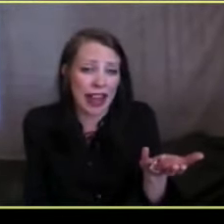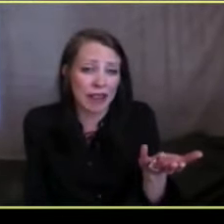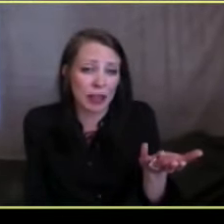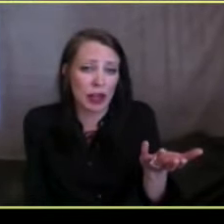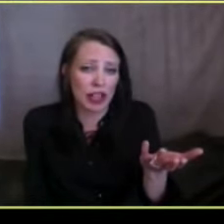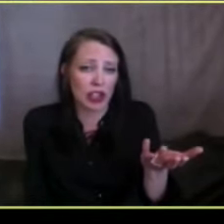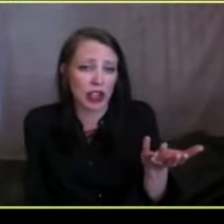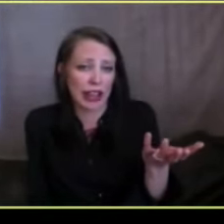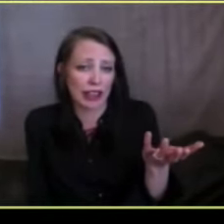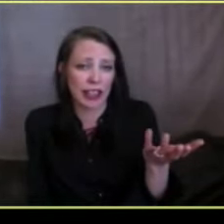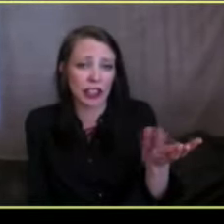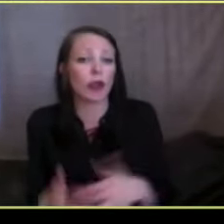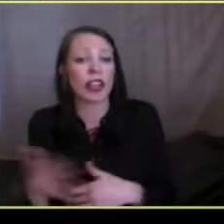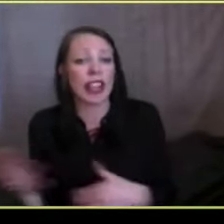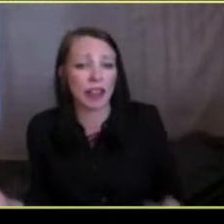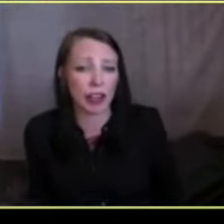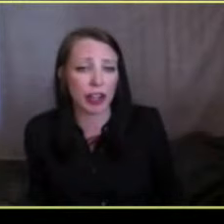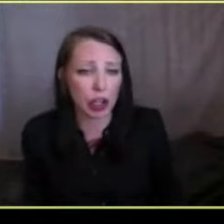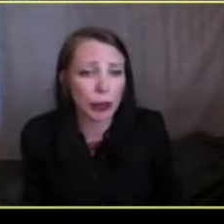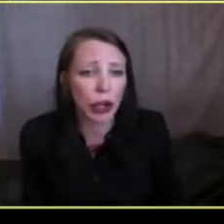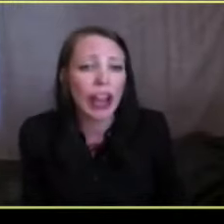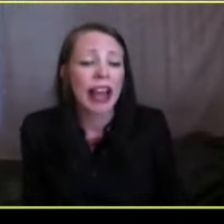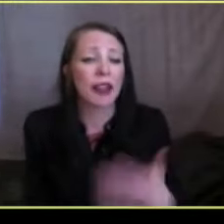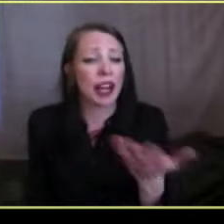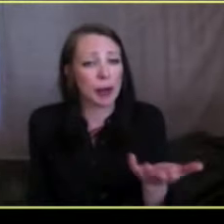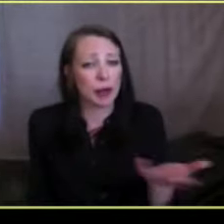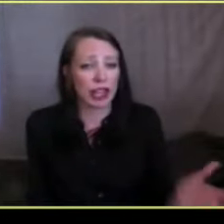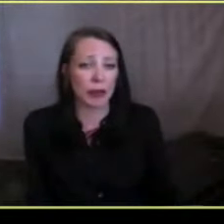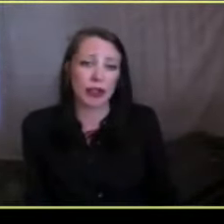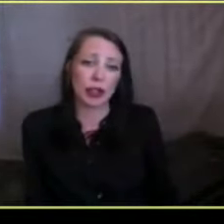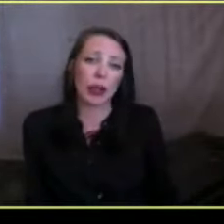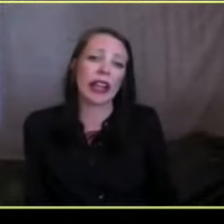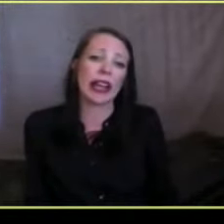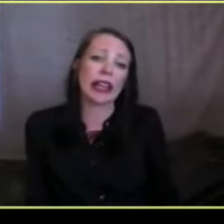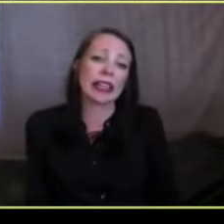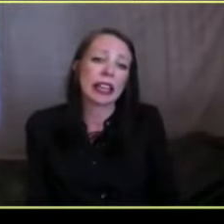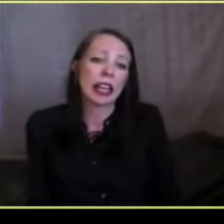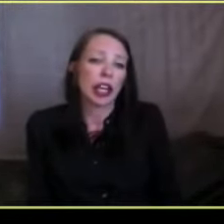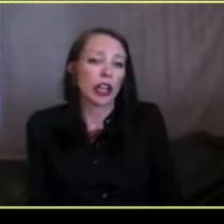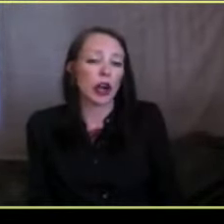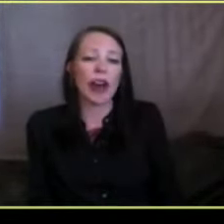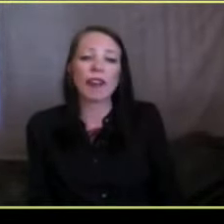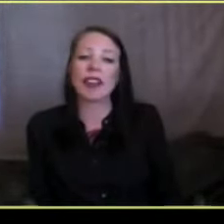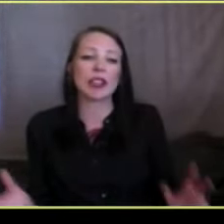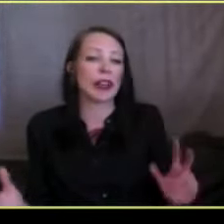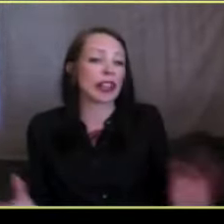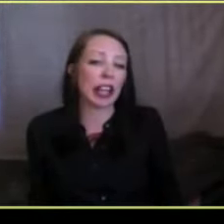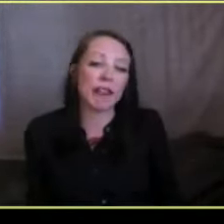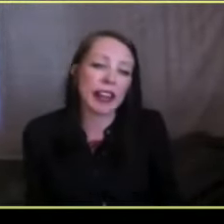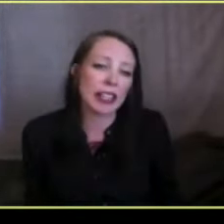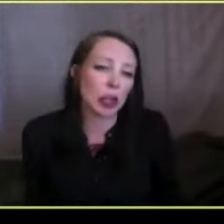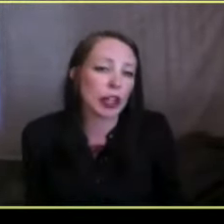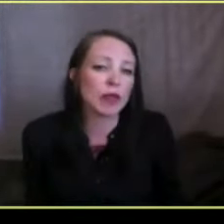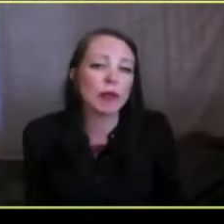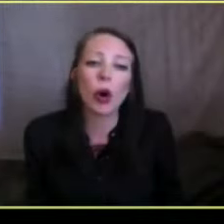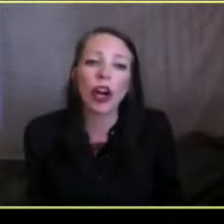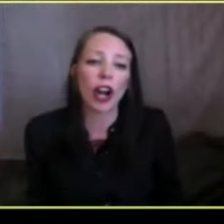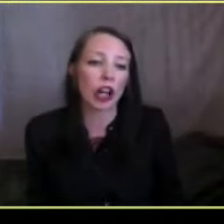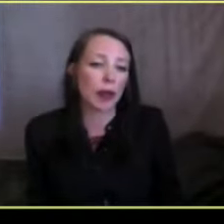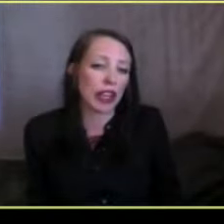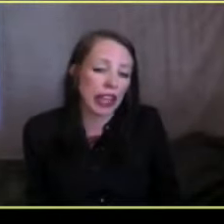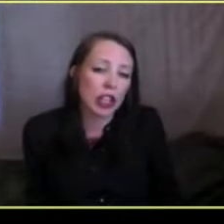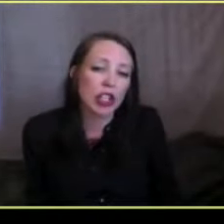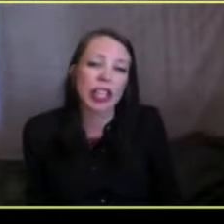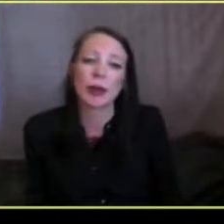didn't have the communication access, you know, if we didn't have an interpreter, and then April came to interpret, and, you know, everything's been clarified so much more.